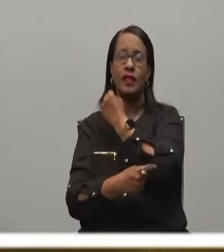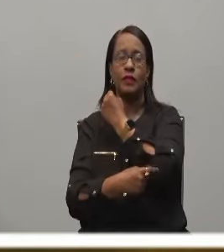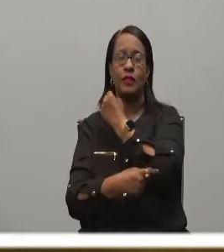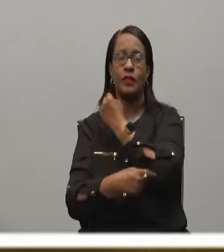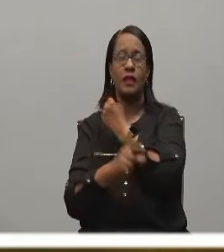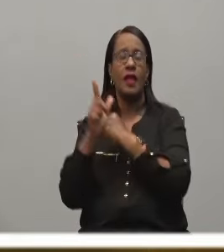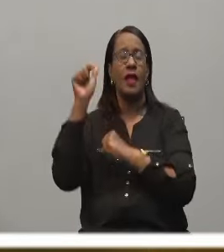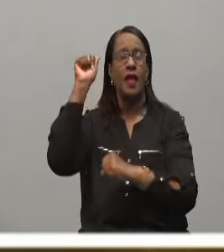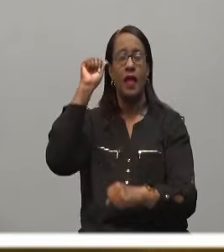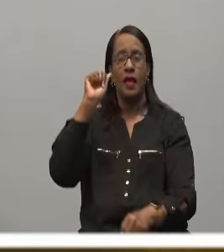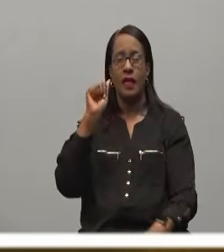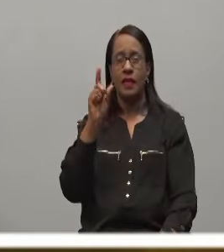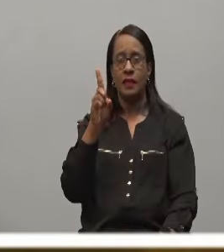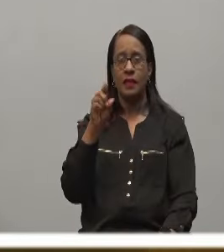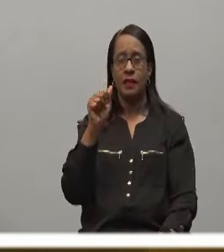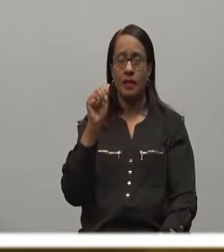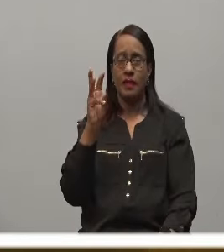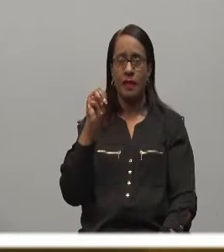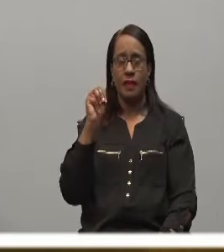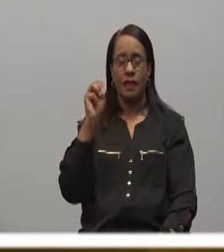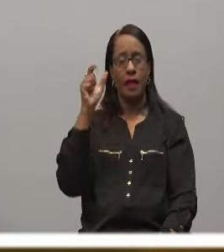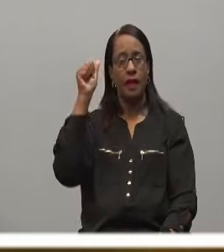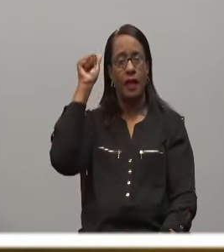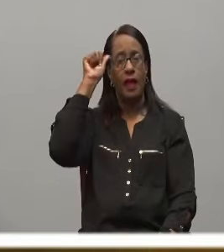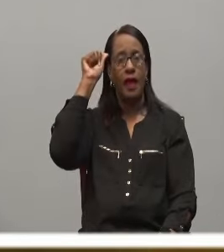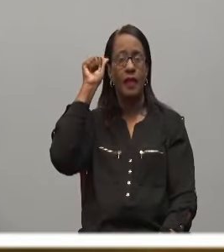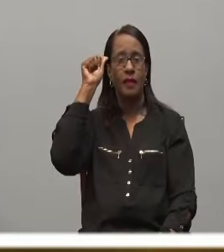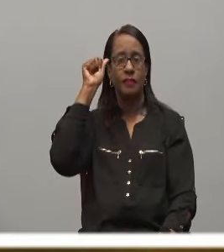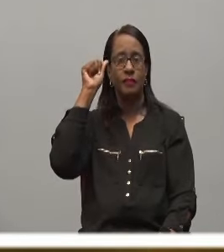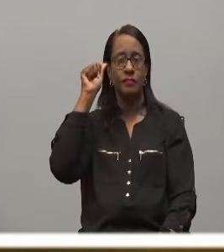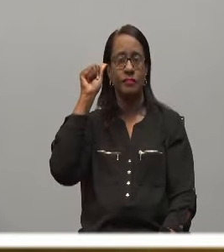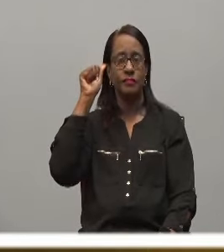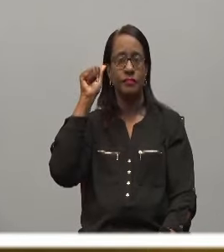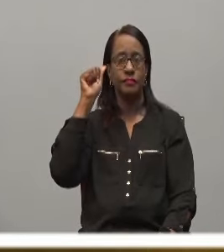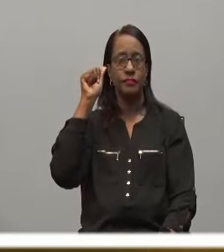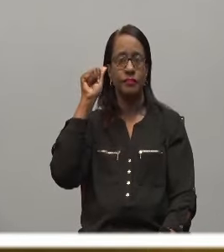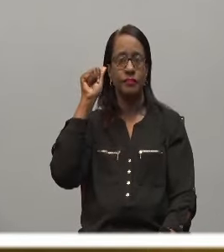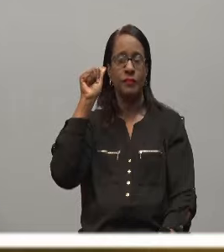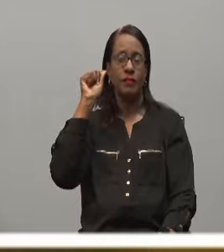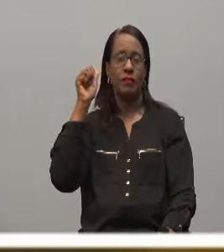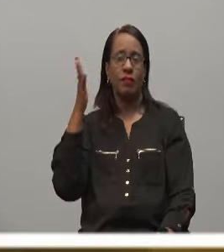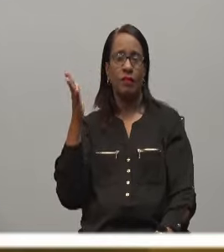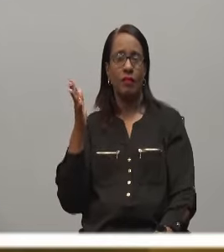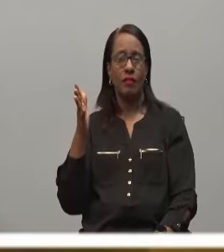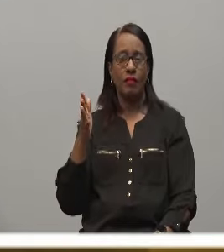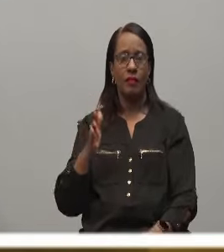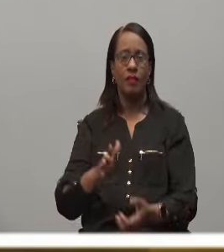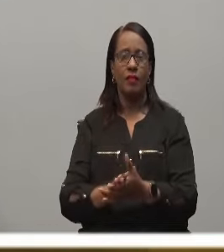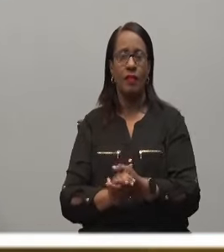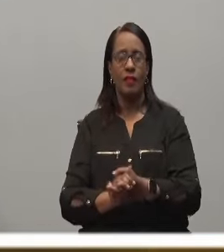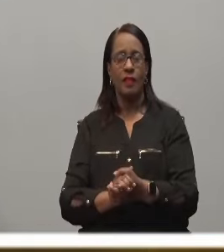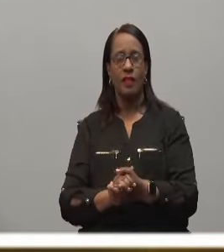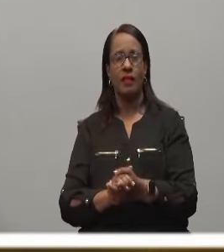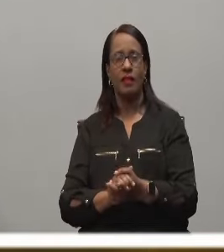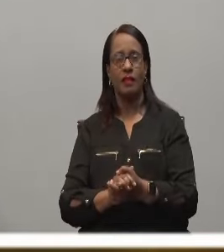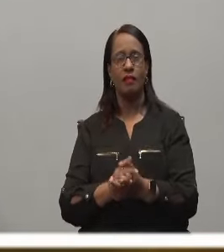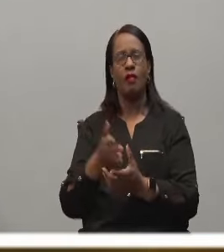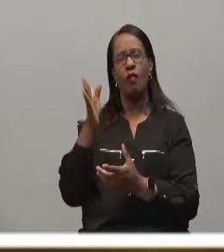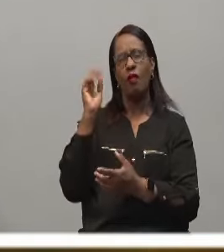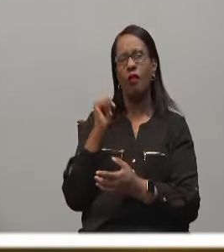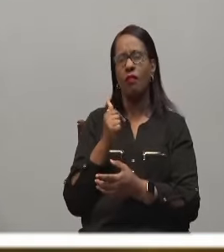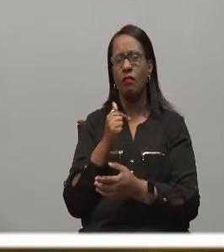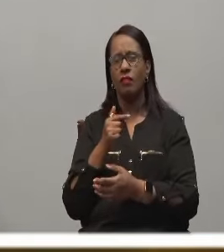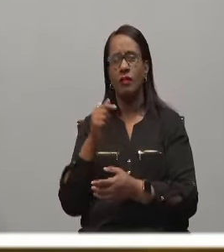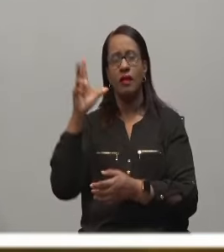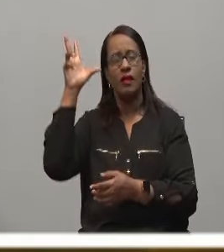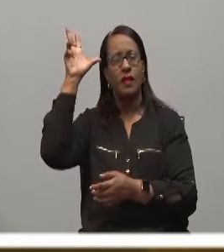was tempted by Satan. And told, well, you know, oh God, the old man for the daddy man, he ain't what he talking about.